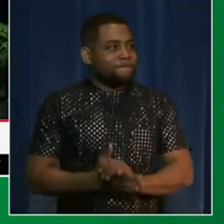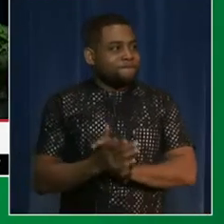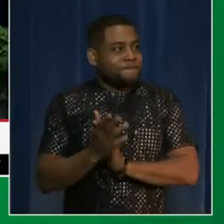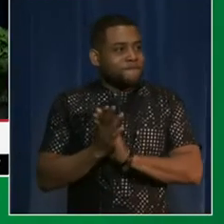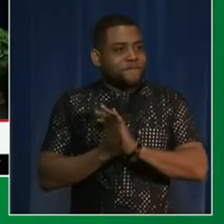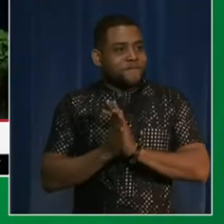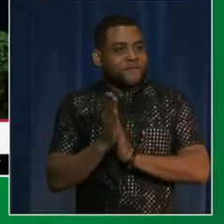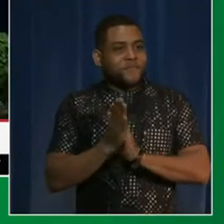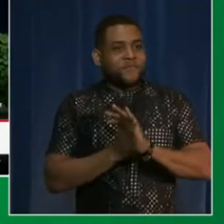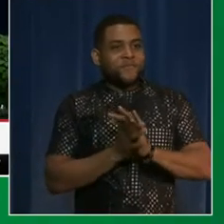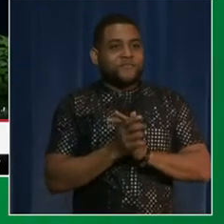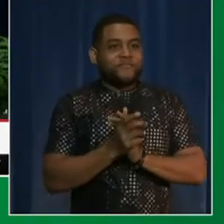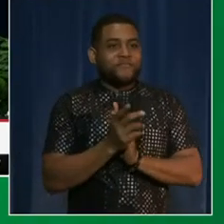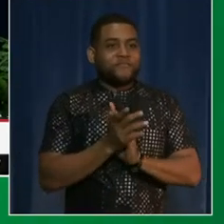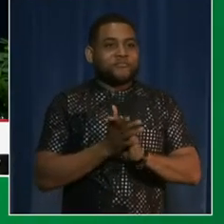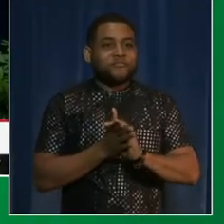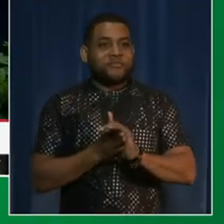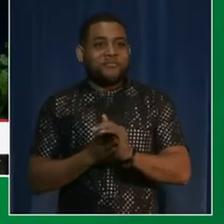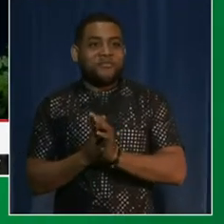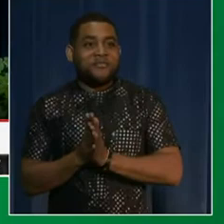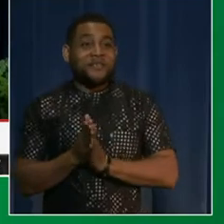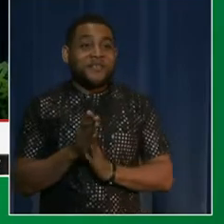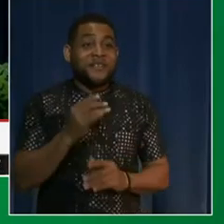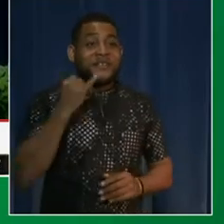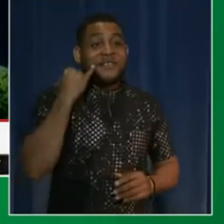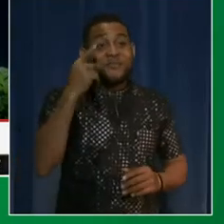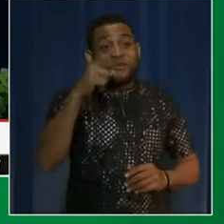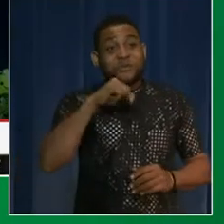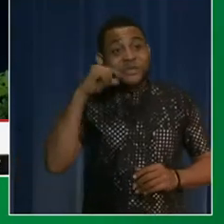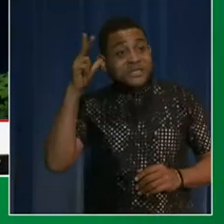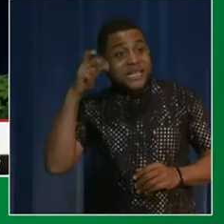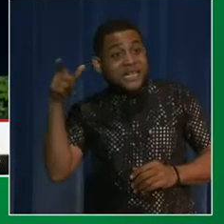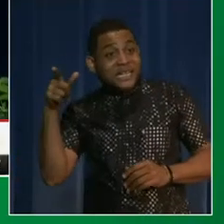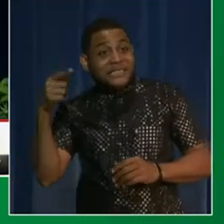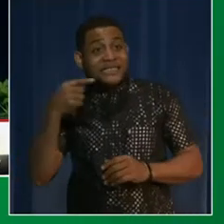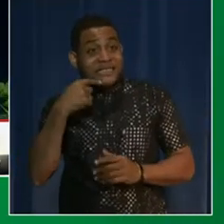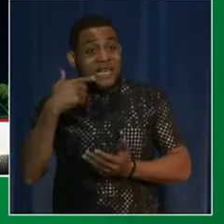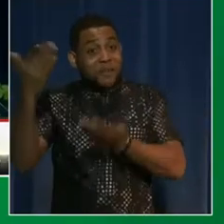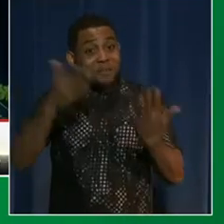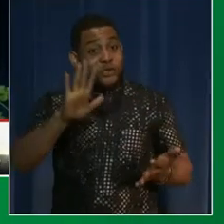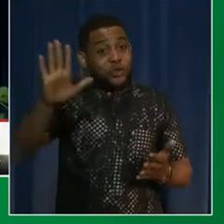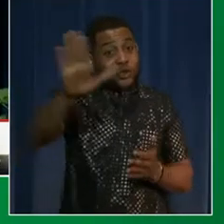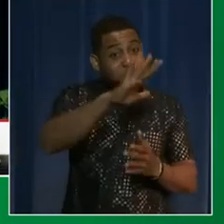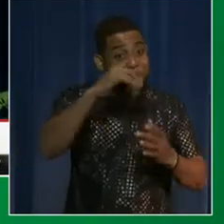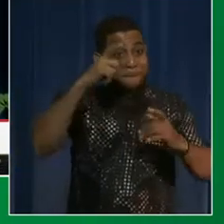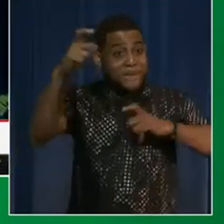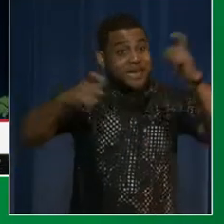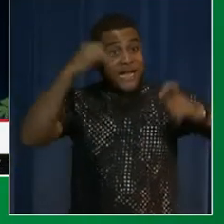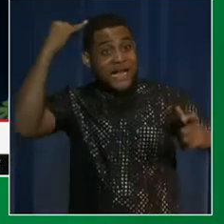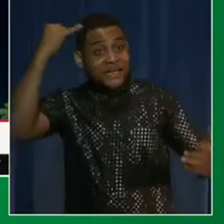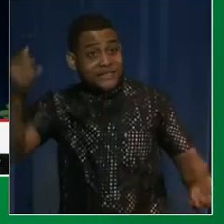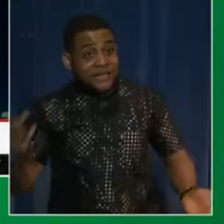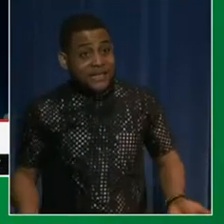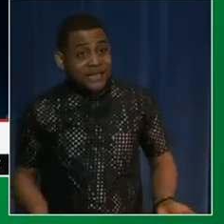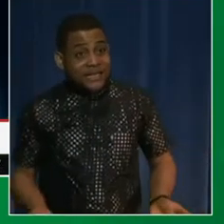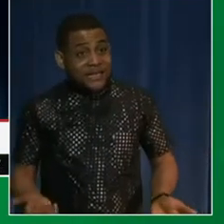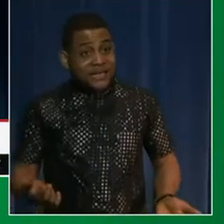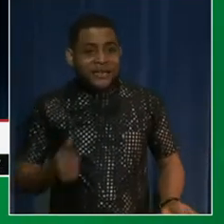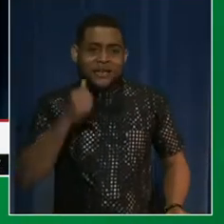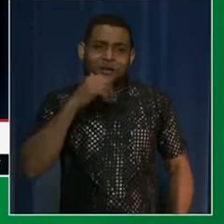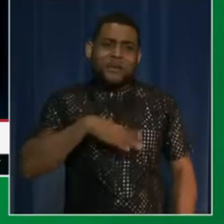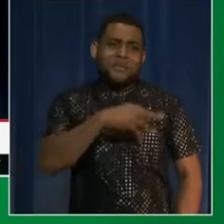In case you didn't hear her, she said, come with your biggest ideas. Madam Mayor, thank you very much. Right now, let's bring